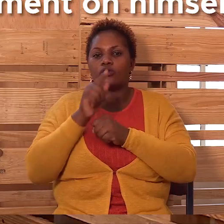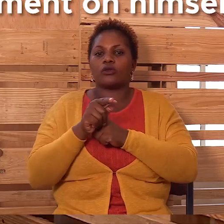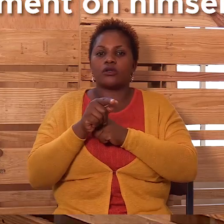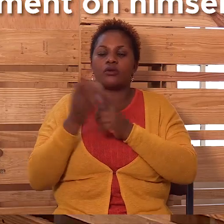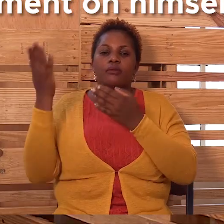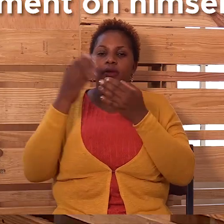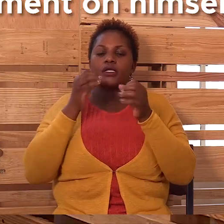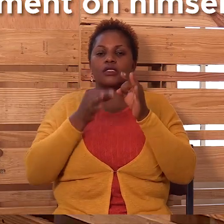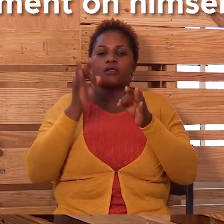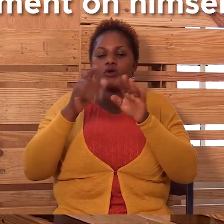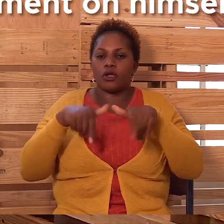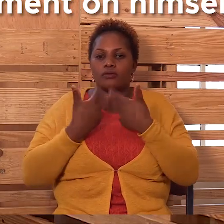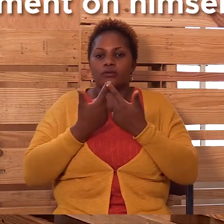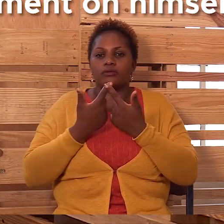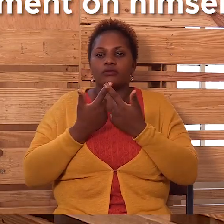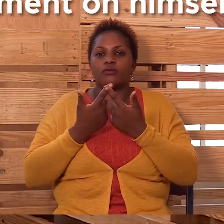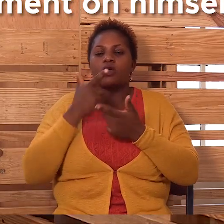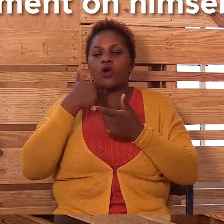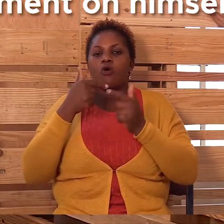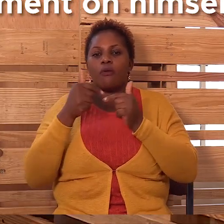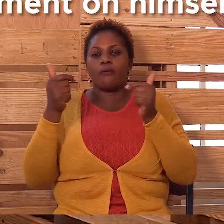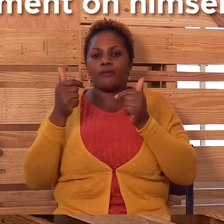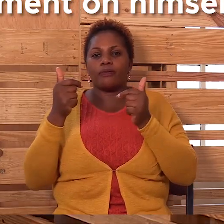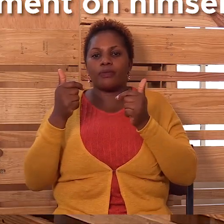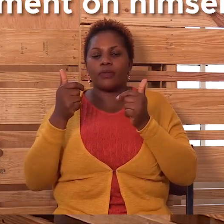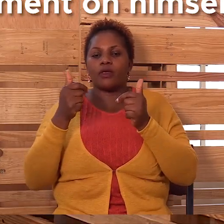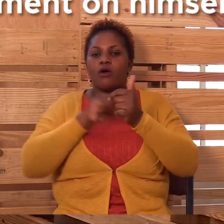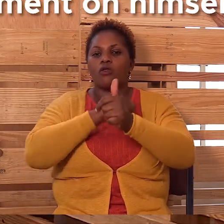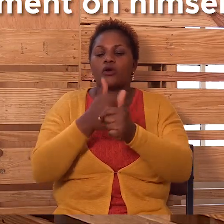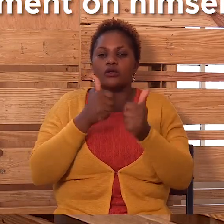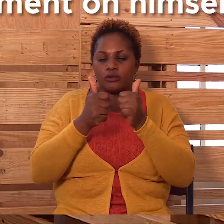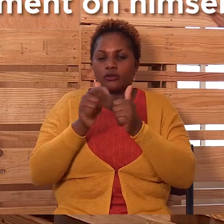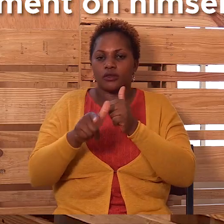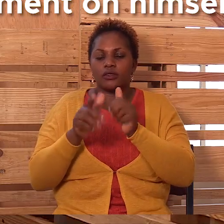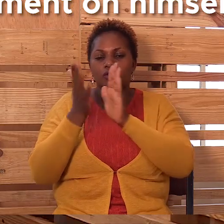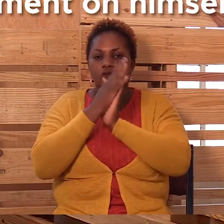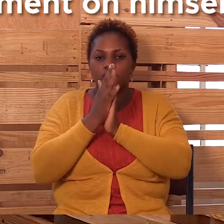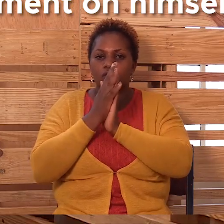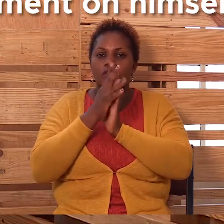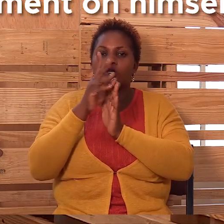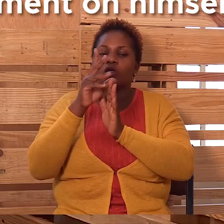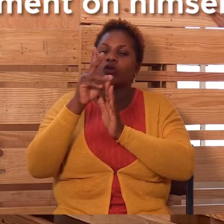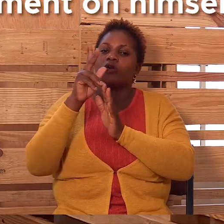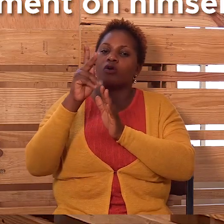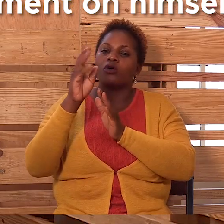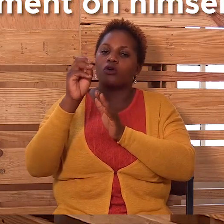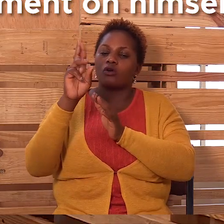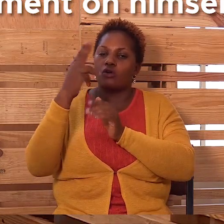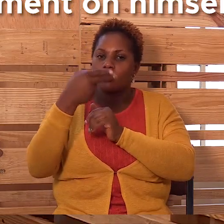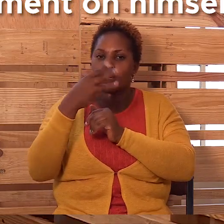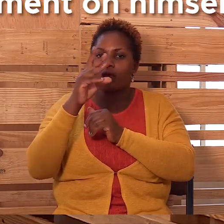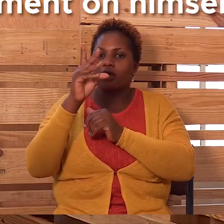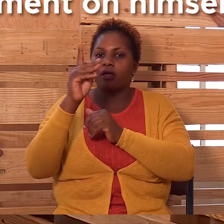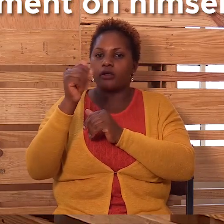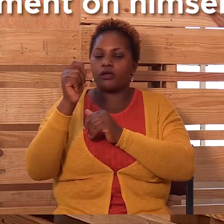who does so will bring judgment on himself. Who opposed the existing authority in this story? Yes, it